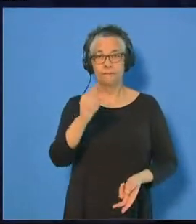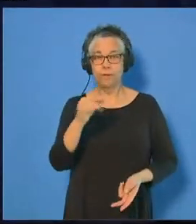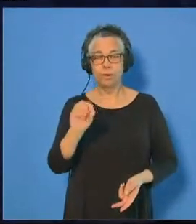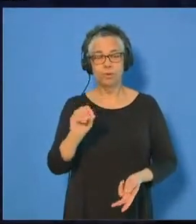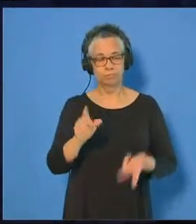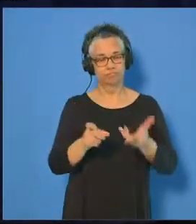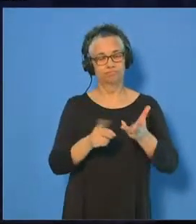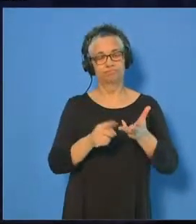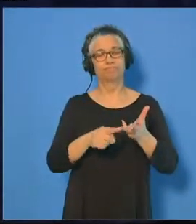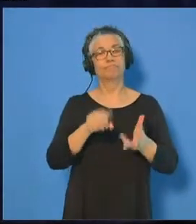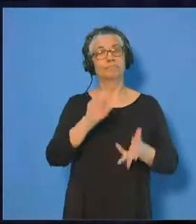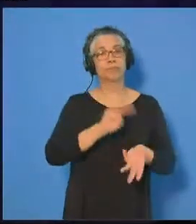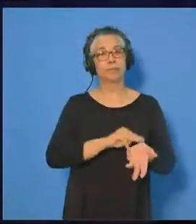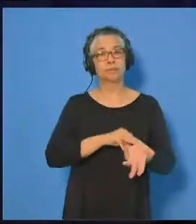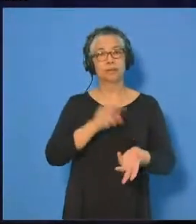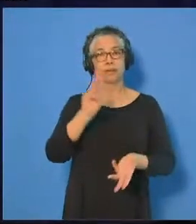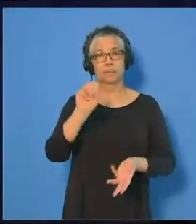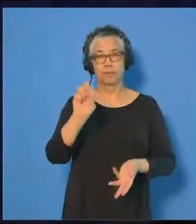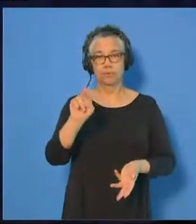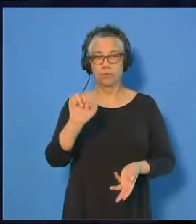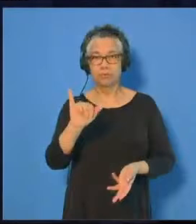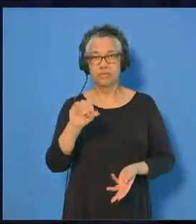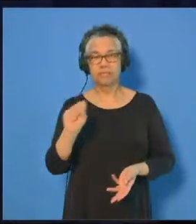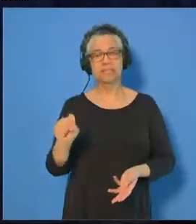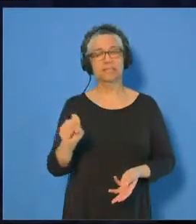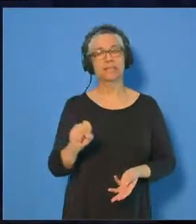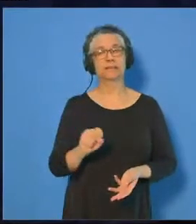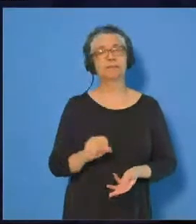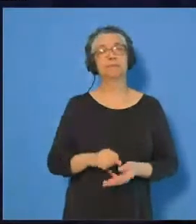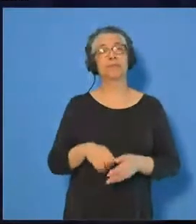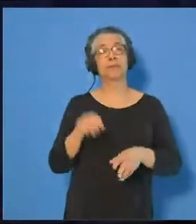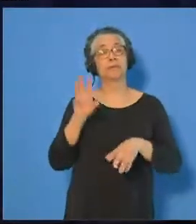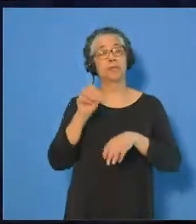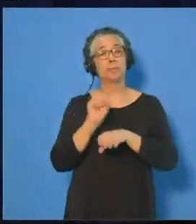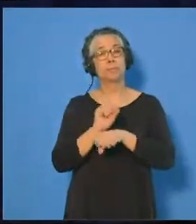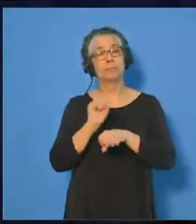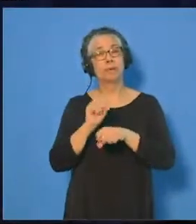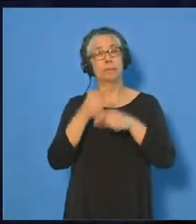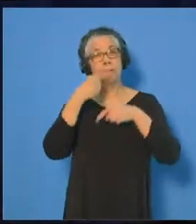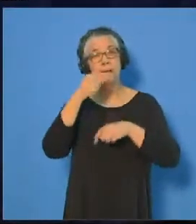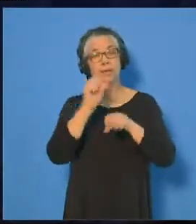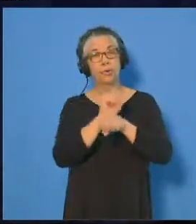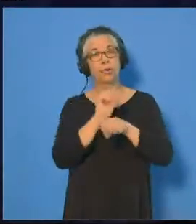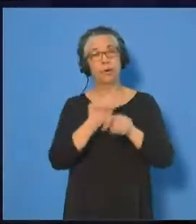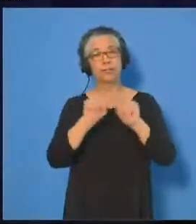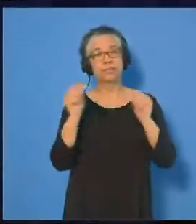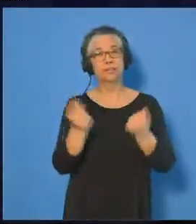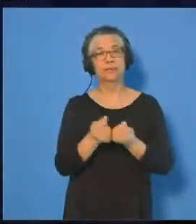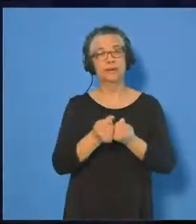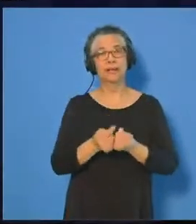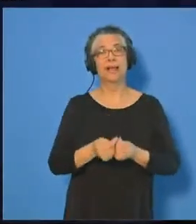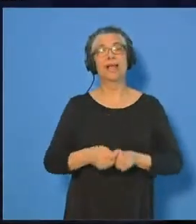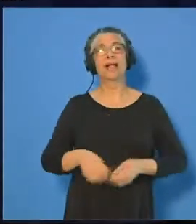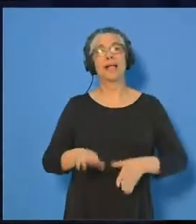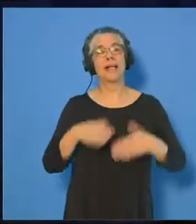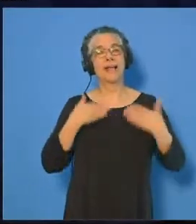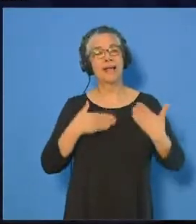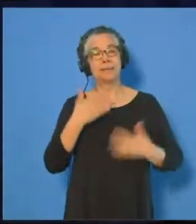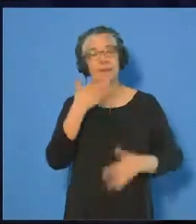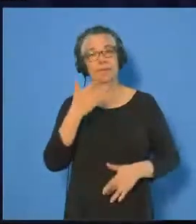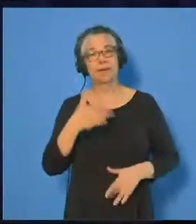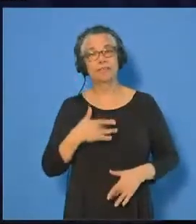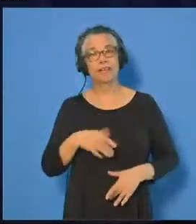Public Works team led by the Minister of National Security, the Honorable Colonel Birch, and happy birthday, Colonel Birch, the